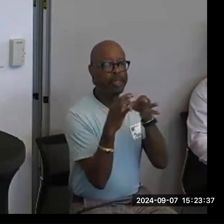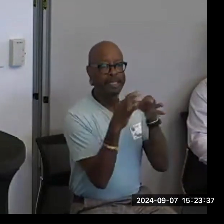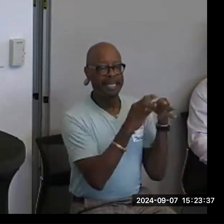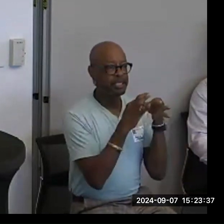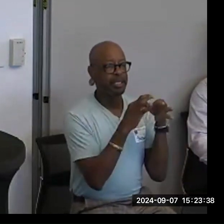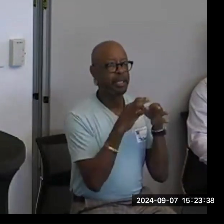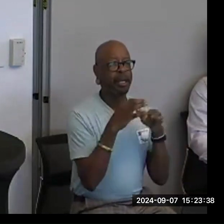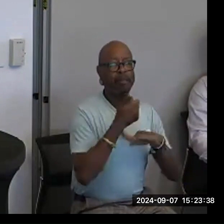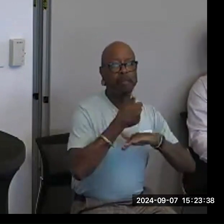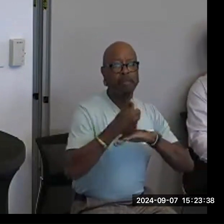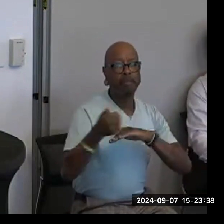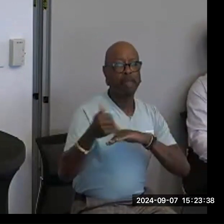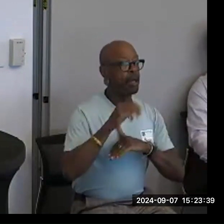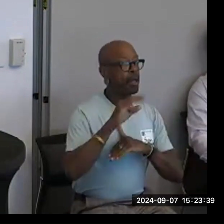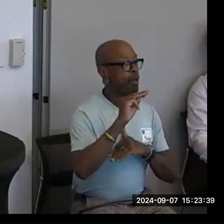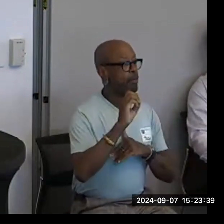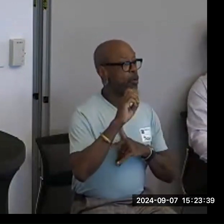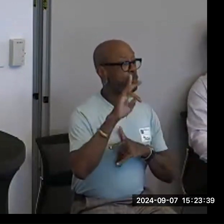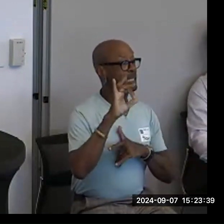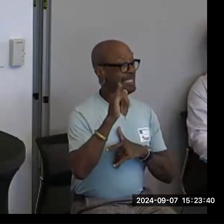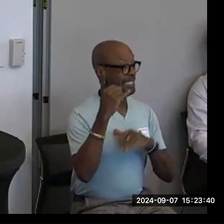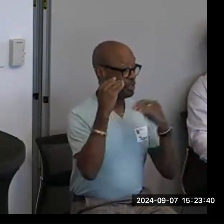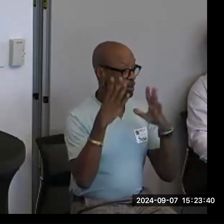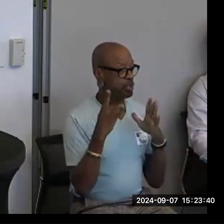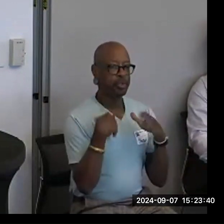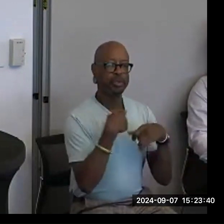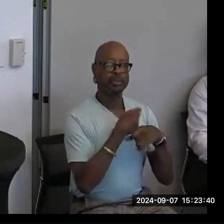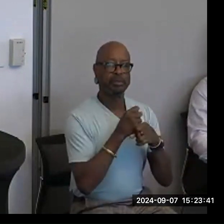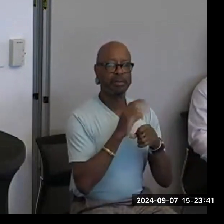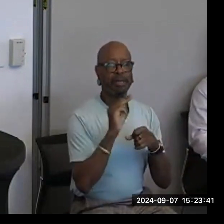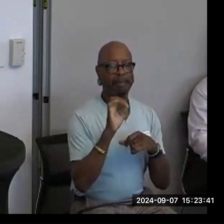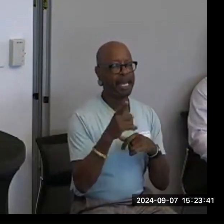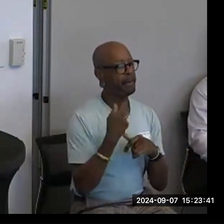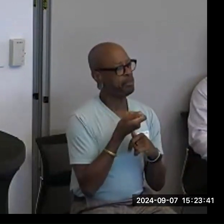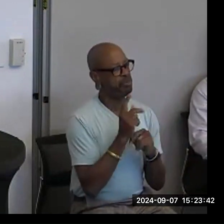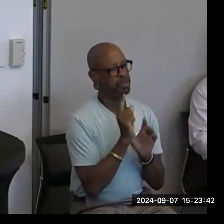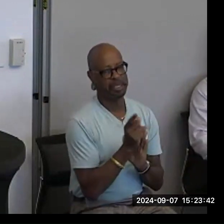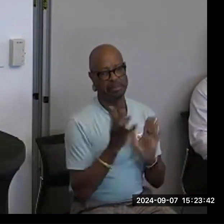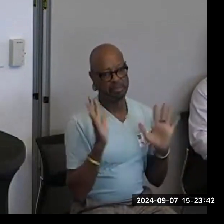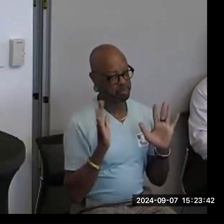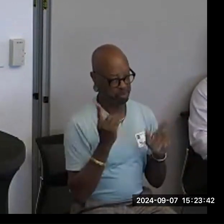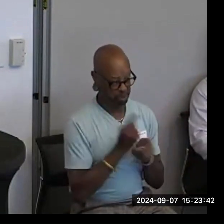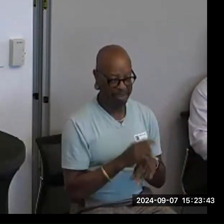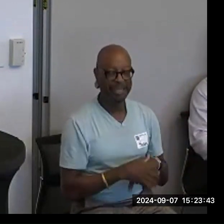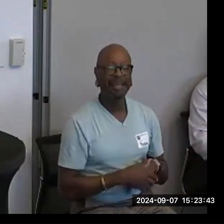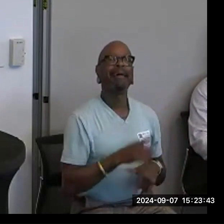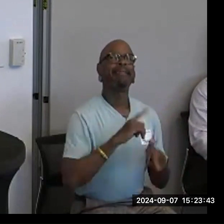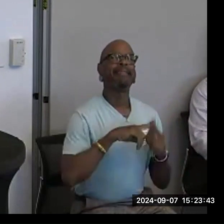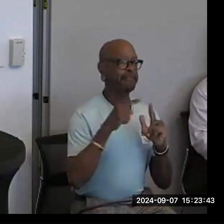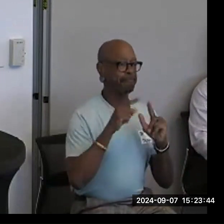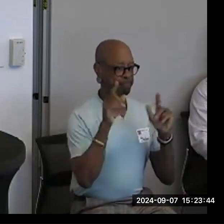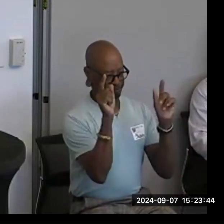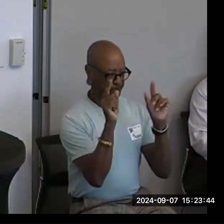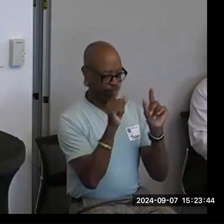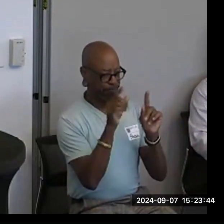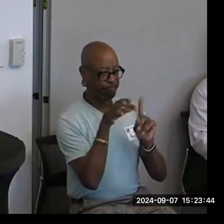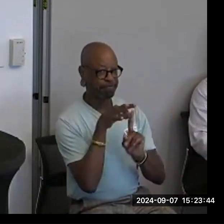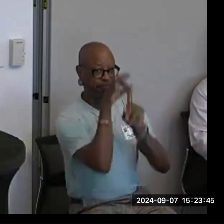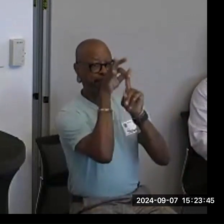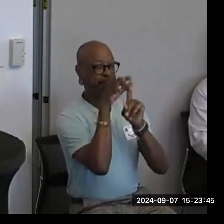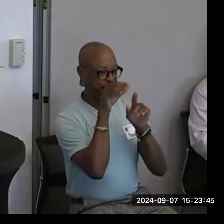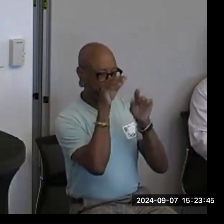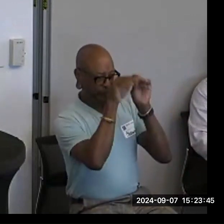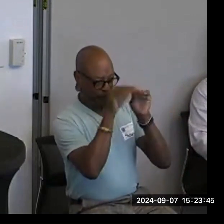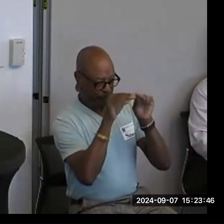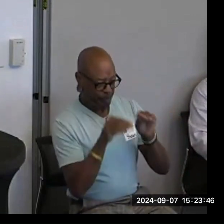instructor, you can generate one of these maps in minutes, right? And then you can customize it, but you've got the